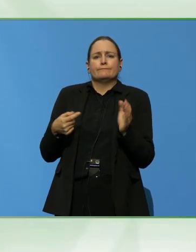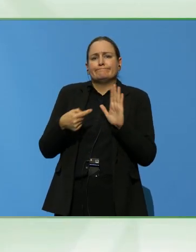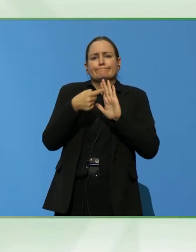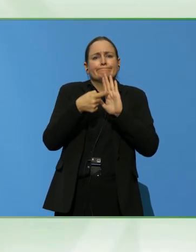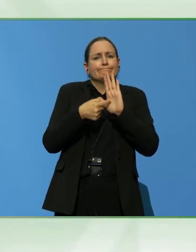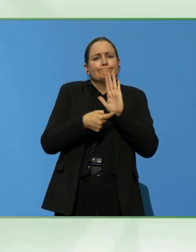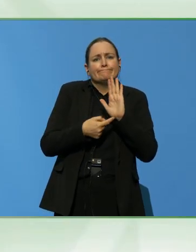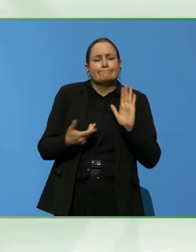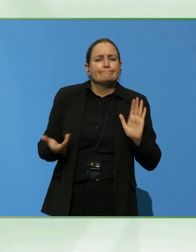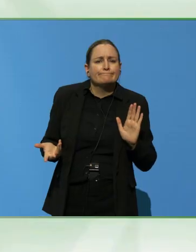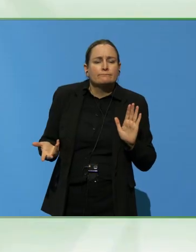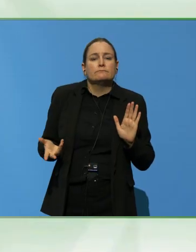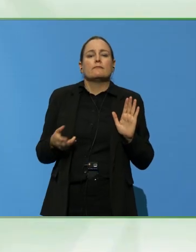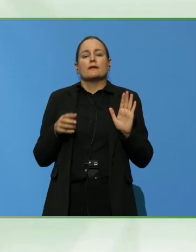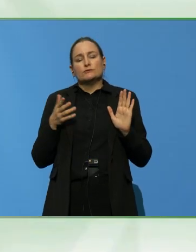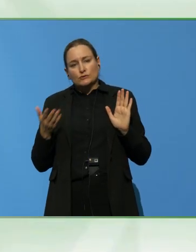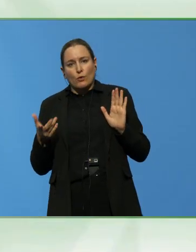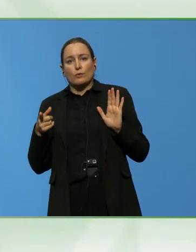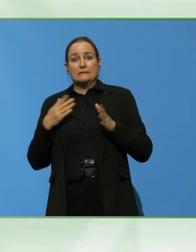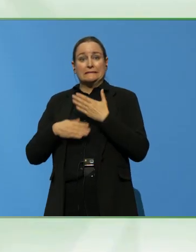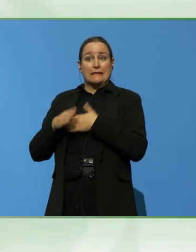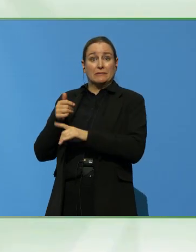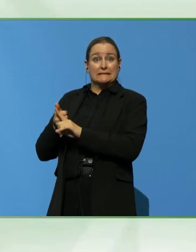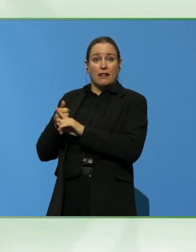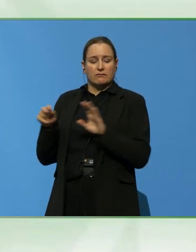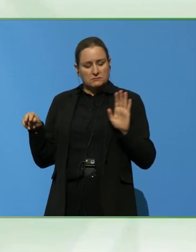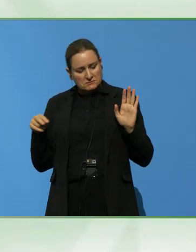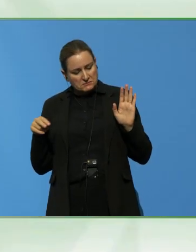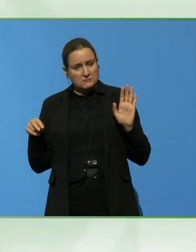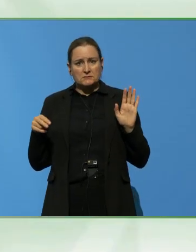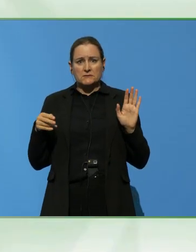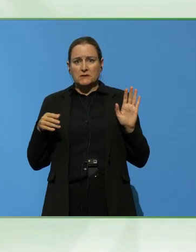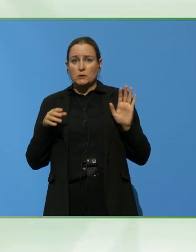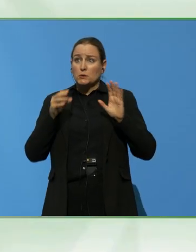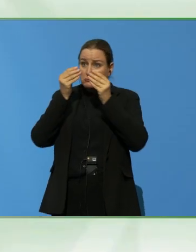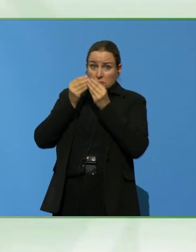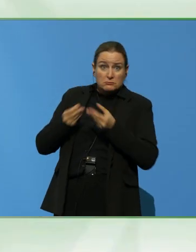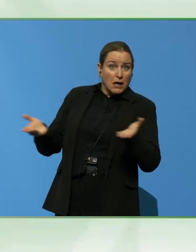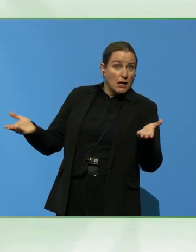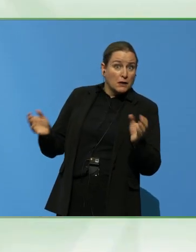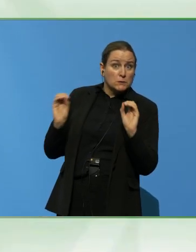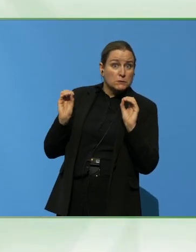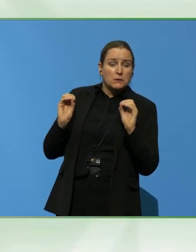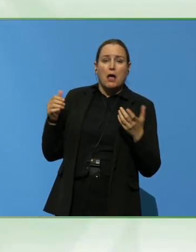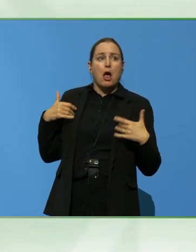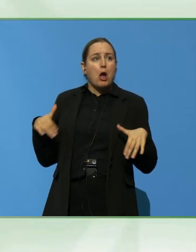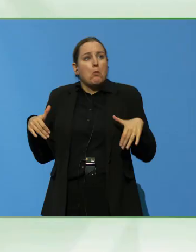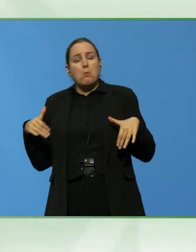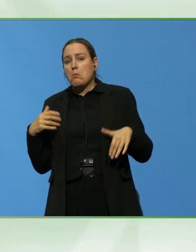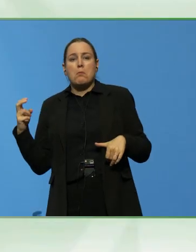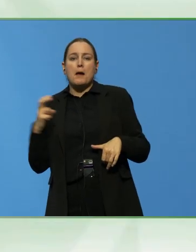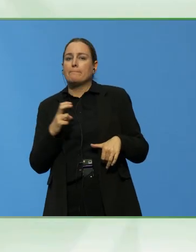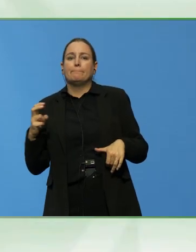facilities, people with disabilities don't come. If you inform them